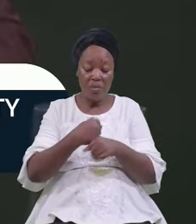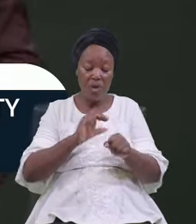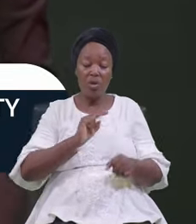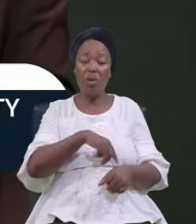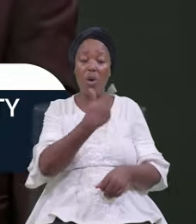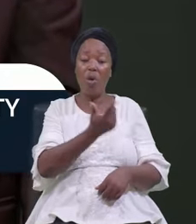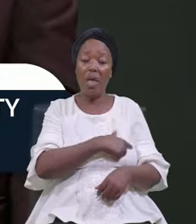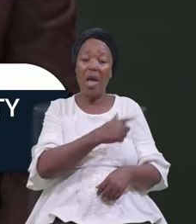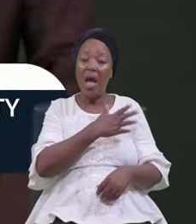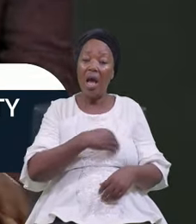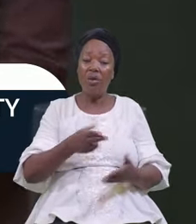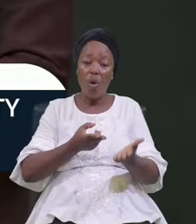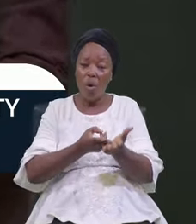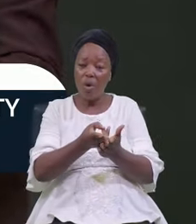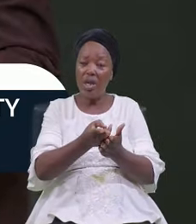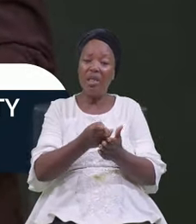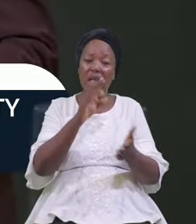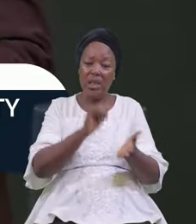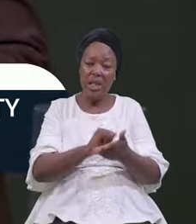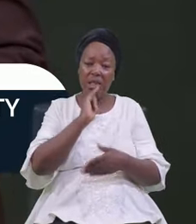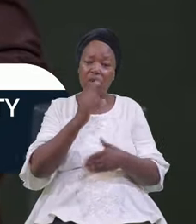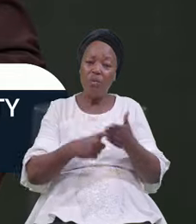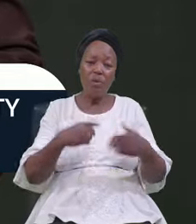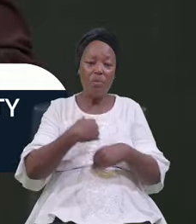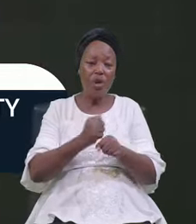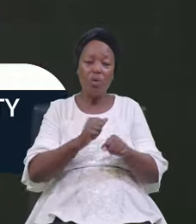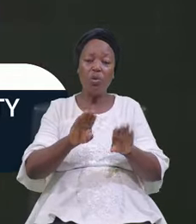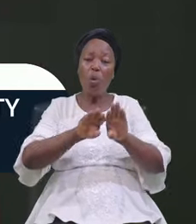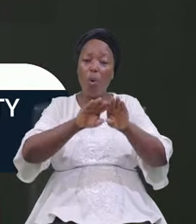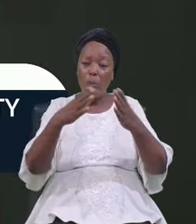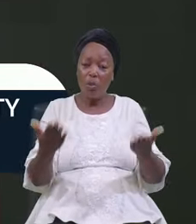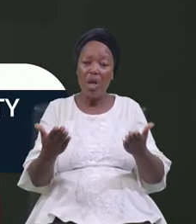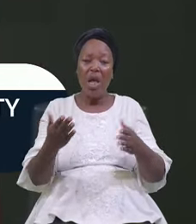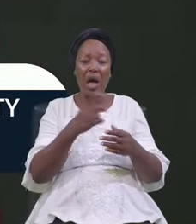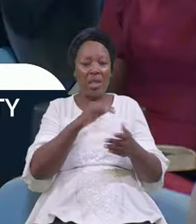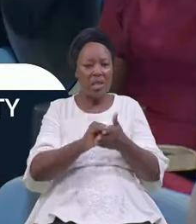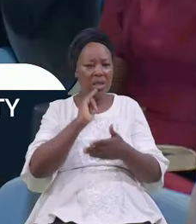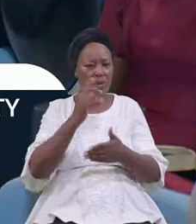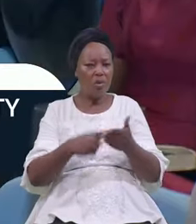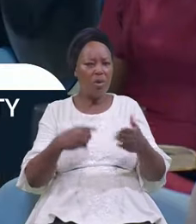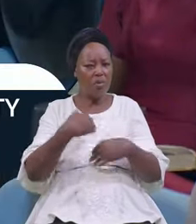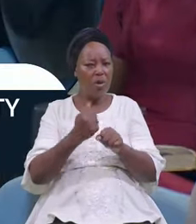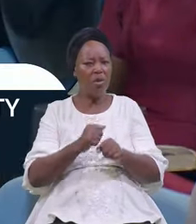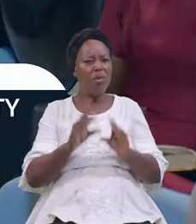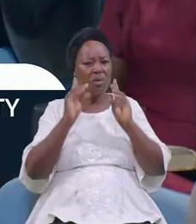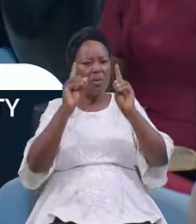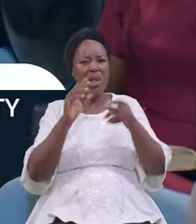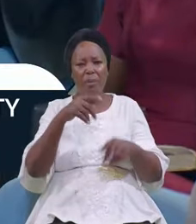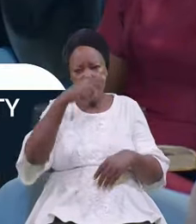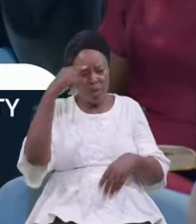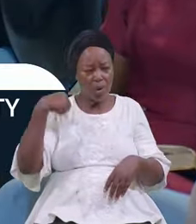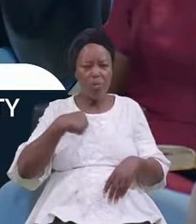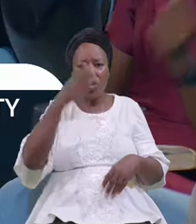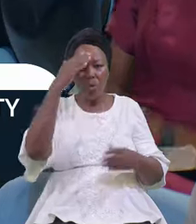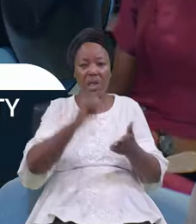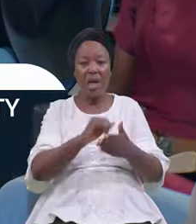us honest. That's what makes us transparent. That's what makes us devoted, because we know, like